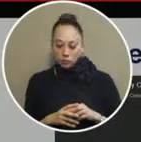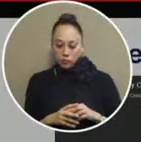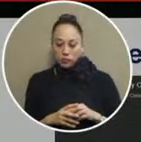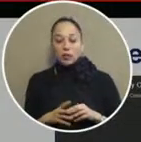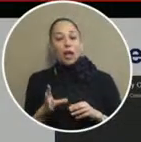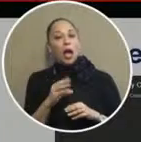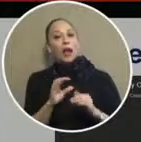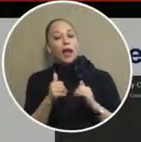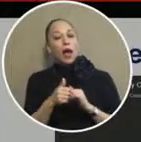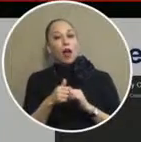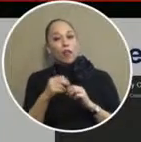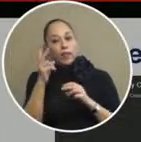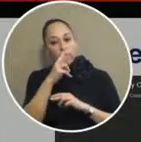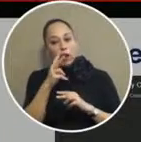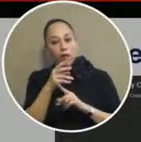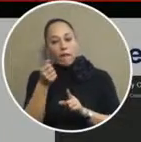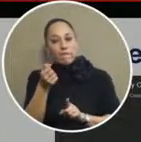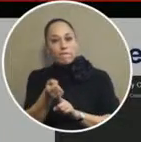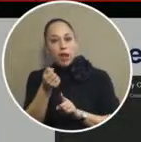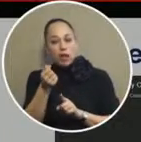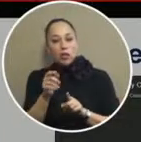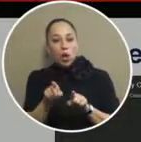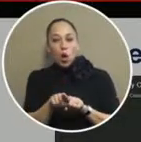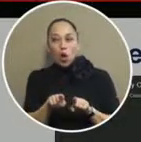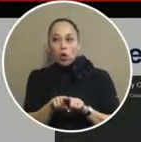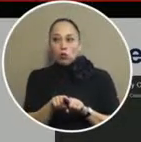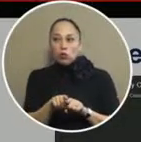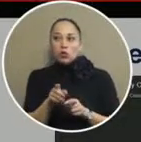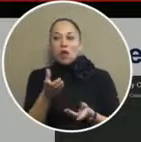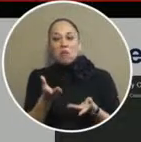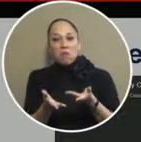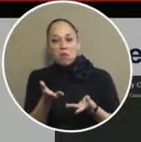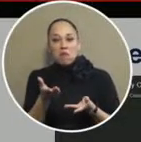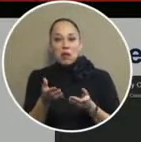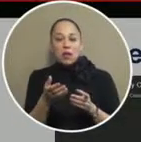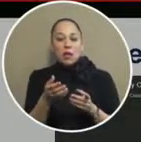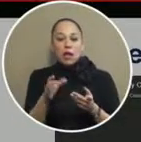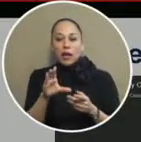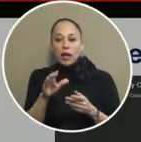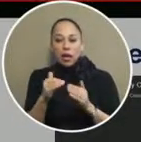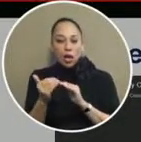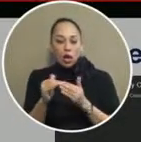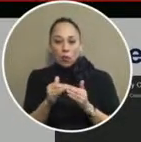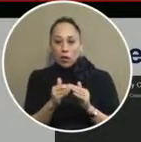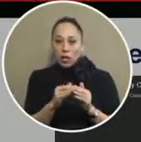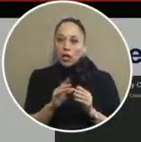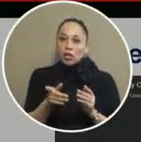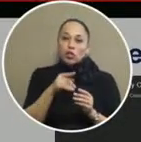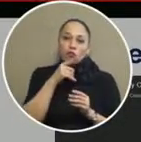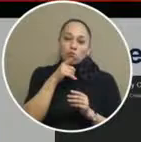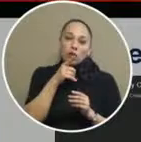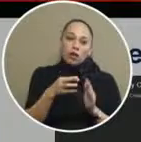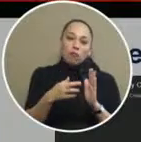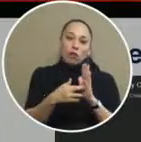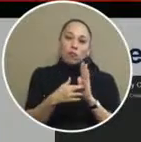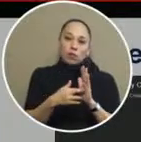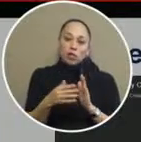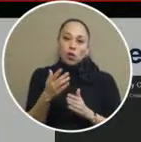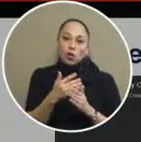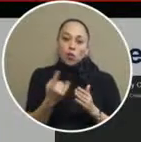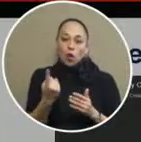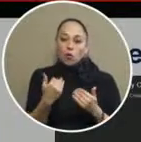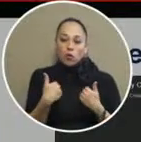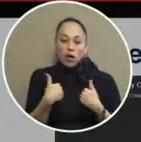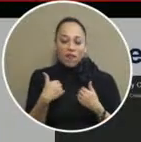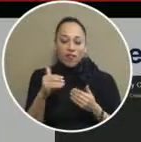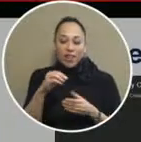And the way that the virus has been affected also in positive cases in our community has been very representative of what we have